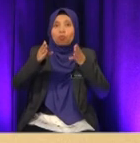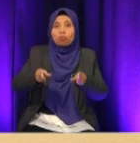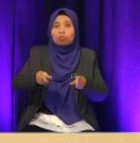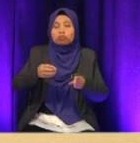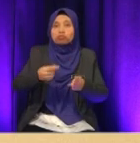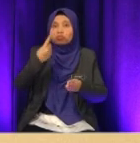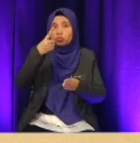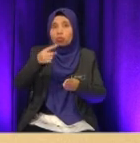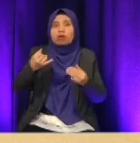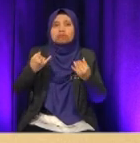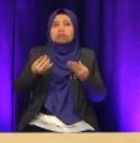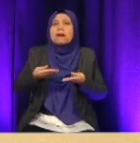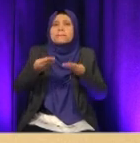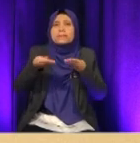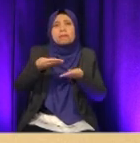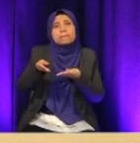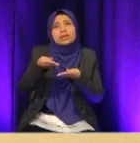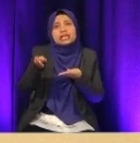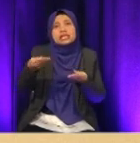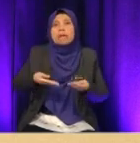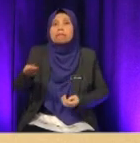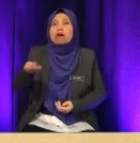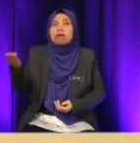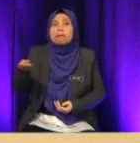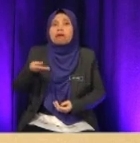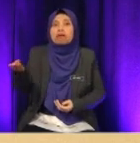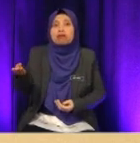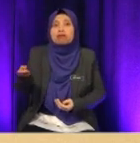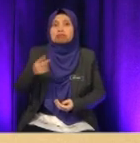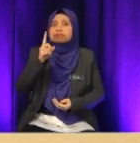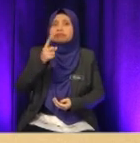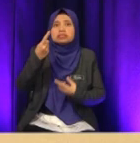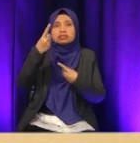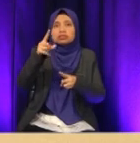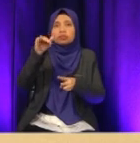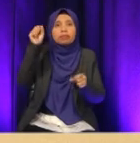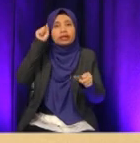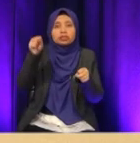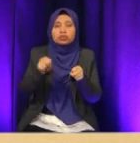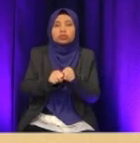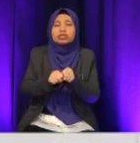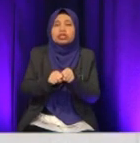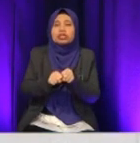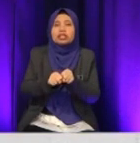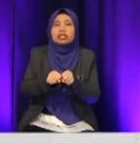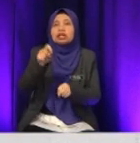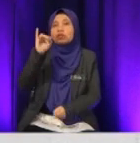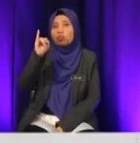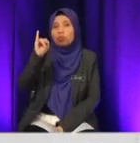shopping. So is it an I? A disabled person's shopping. Okay. Okay. One